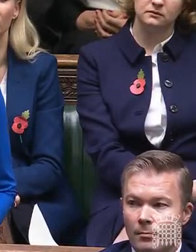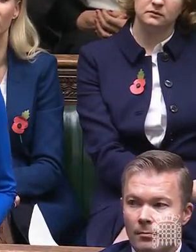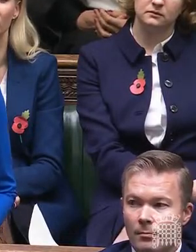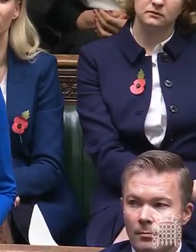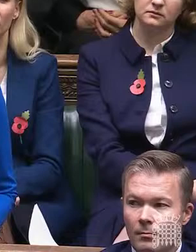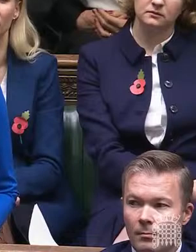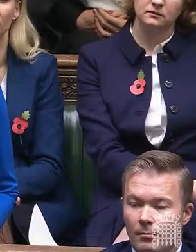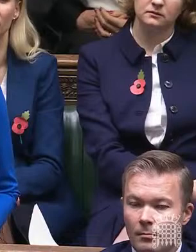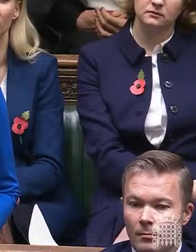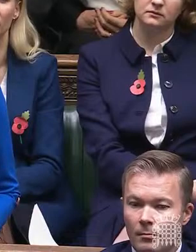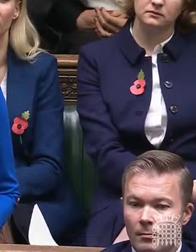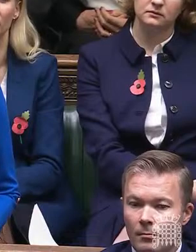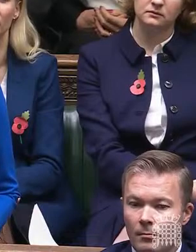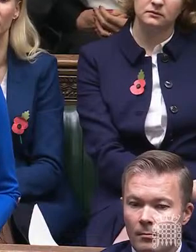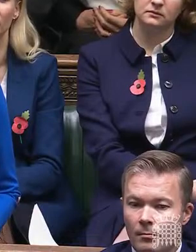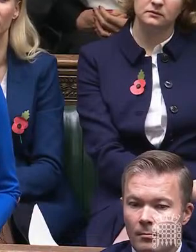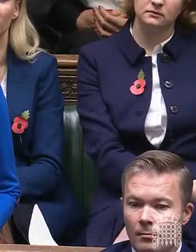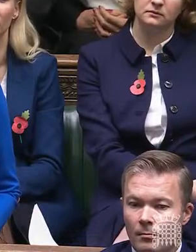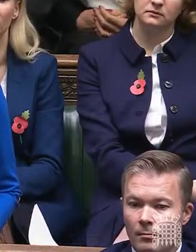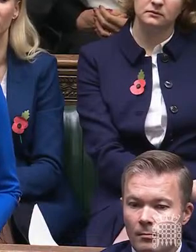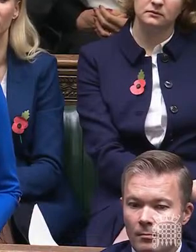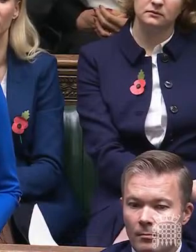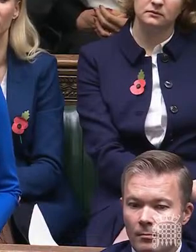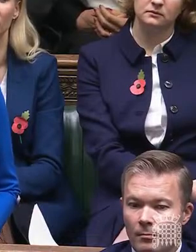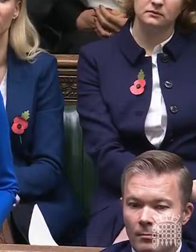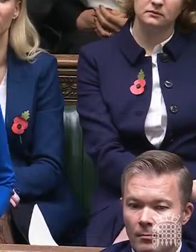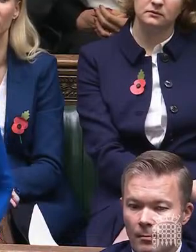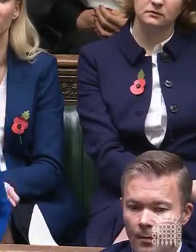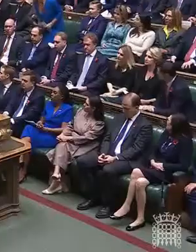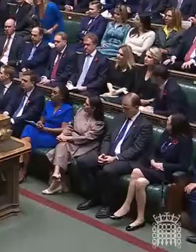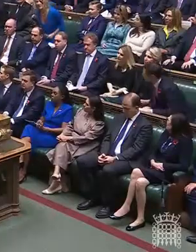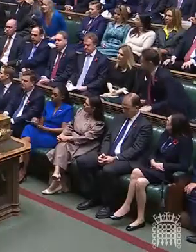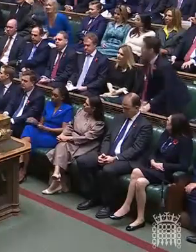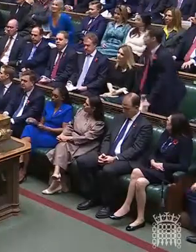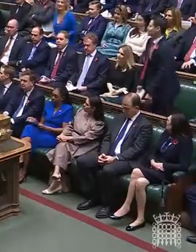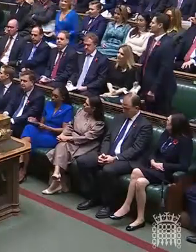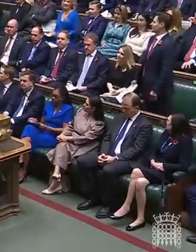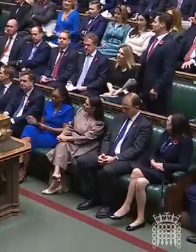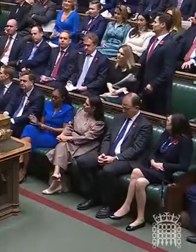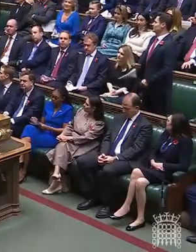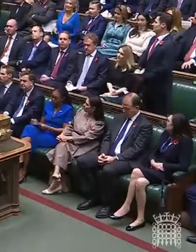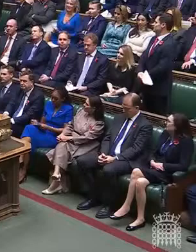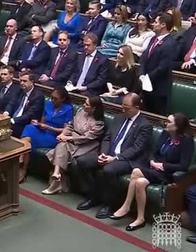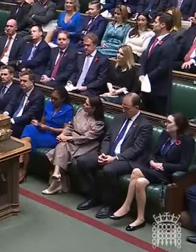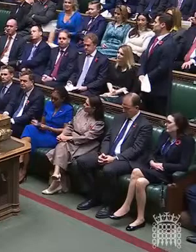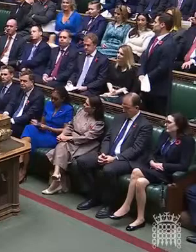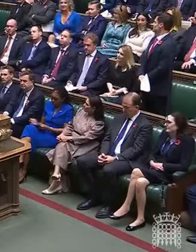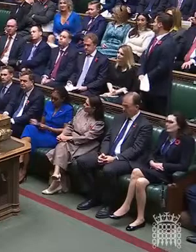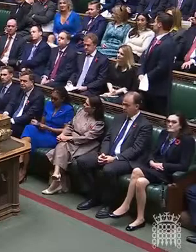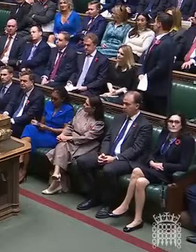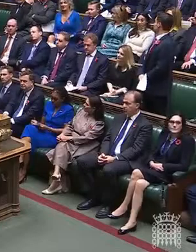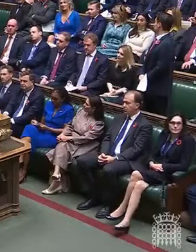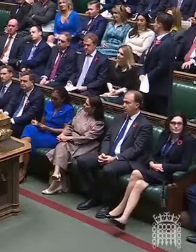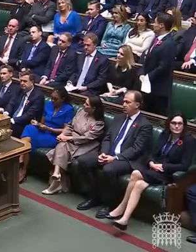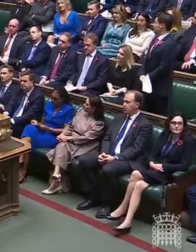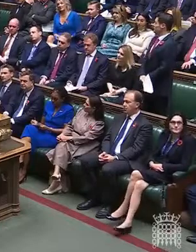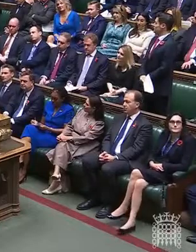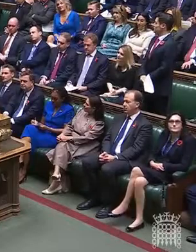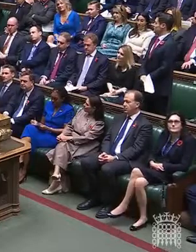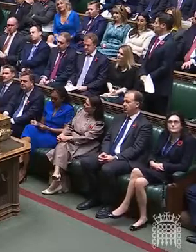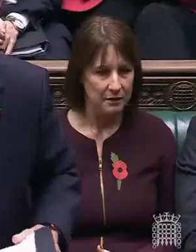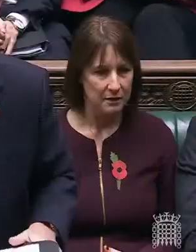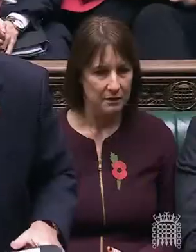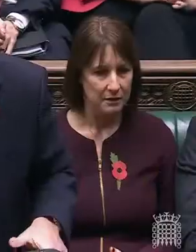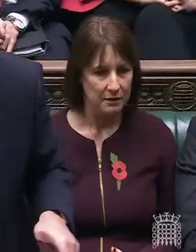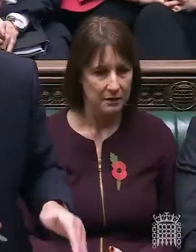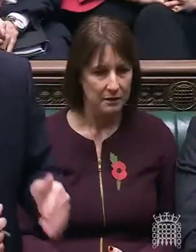For the sake of a tenner, Prime Minister, is this fair? Prime Minister. Mr. Speaker, we